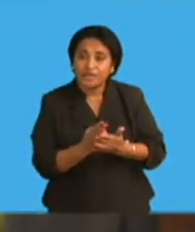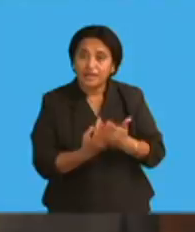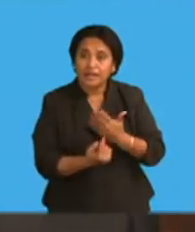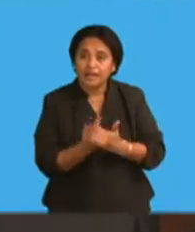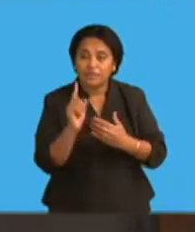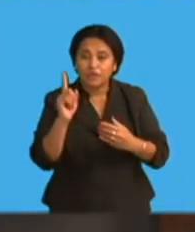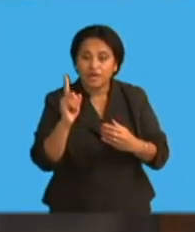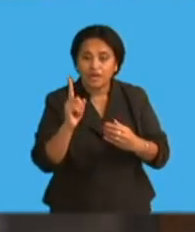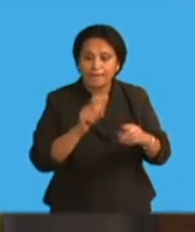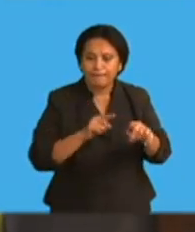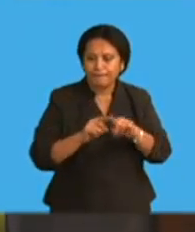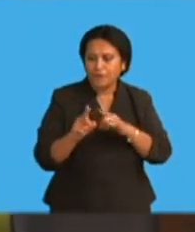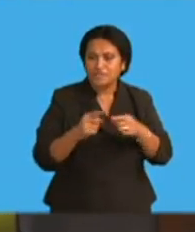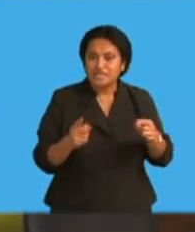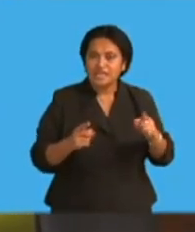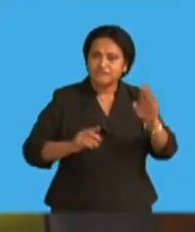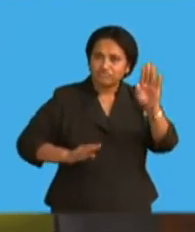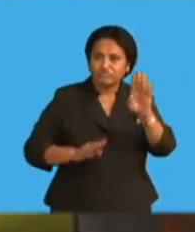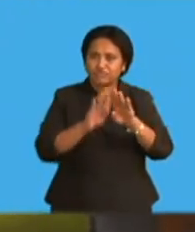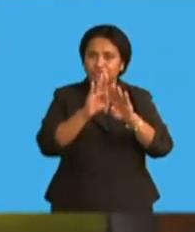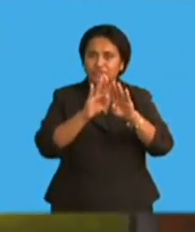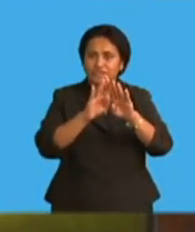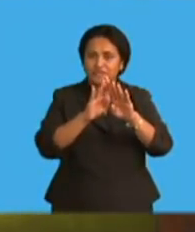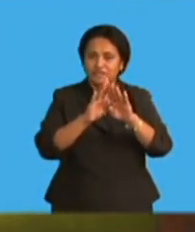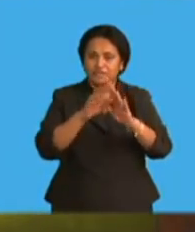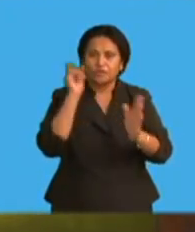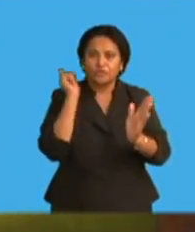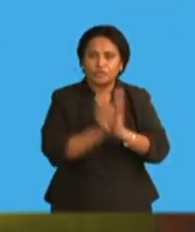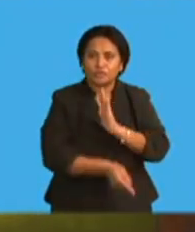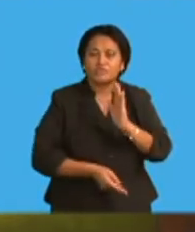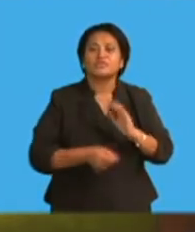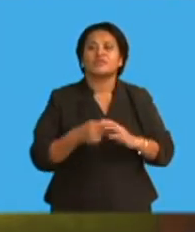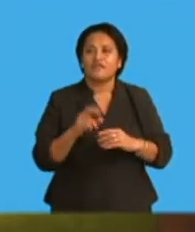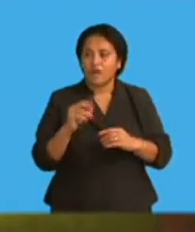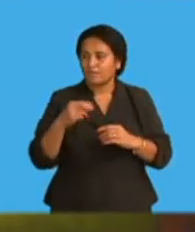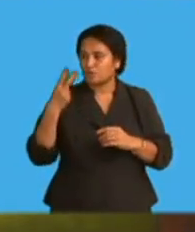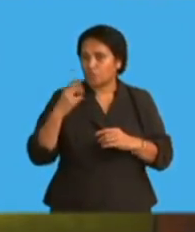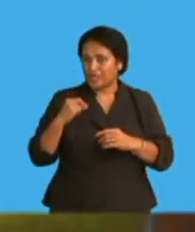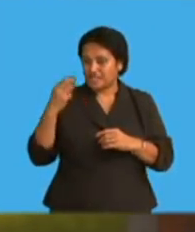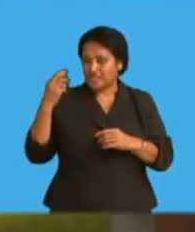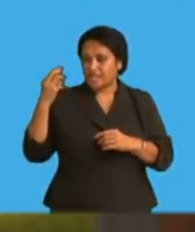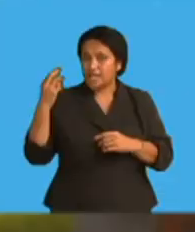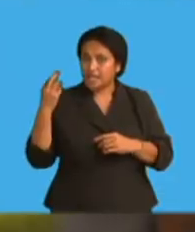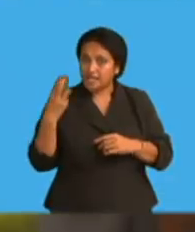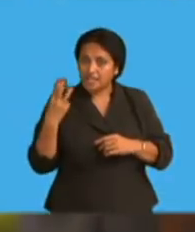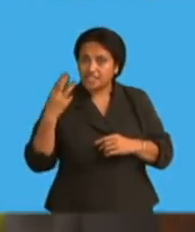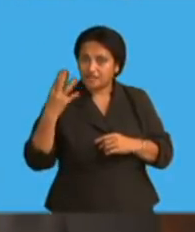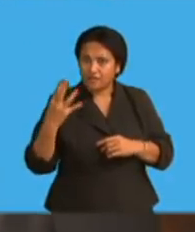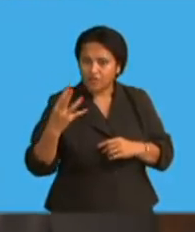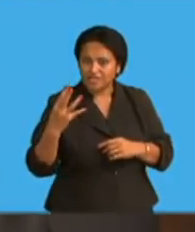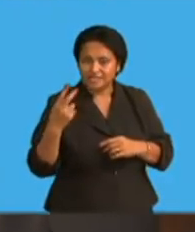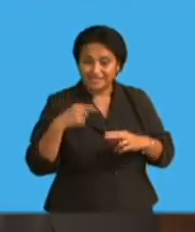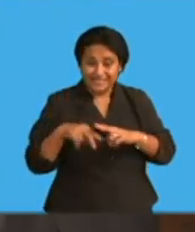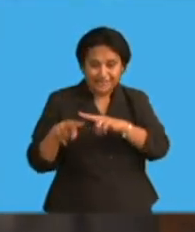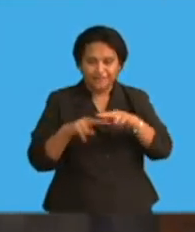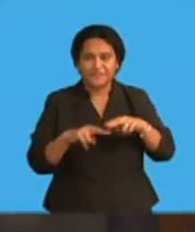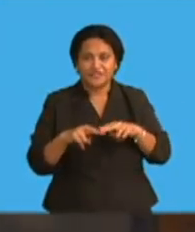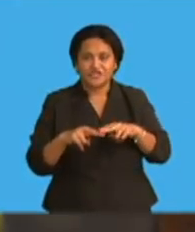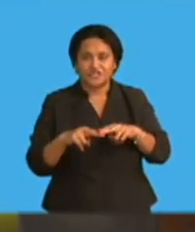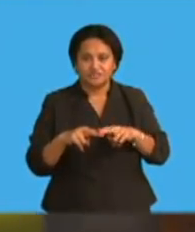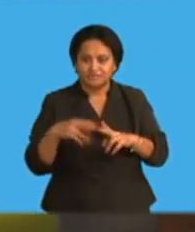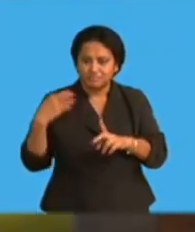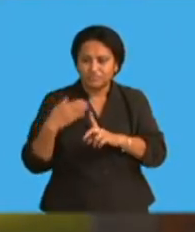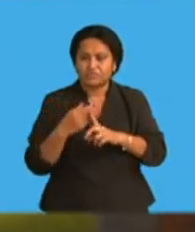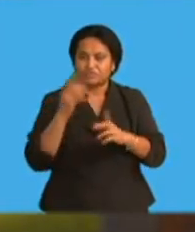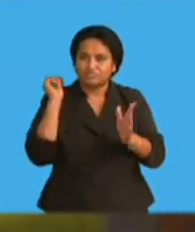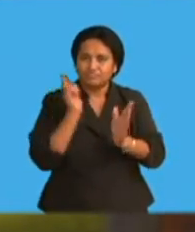have progressed very, very quickly from 2014, 13-14 in Fiji. This side of the House, the Honourable Prime